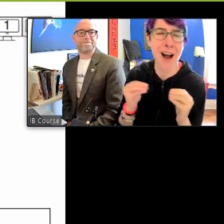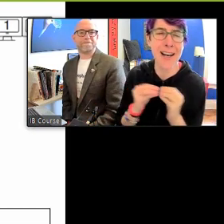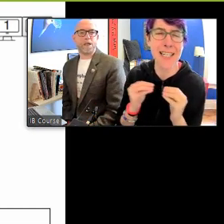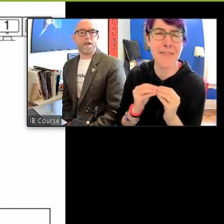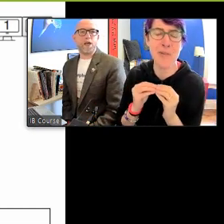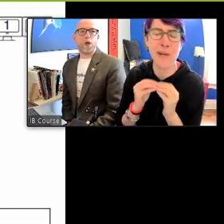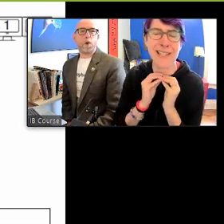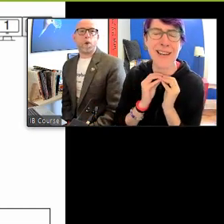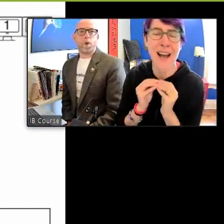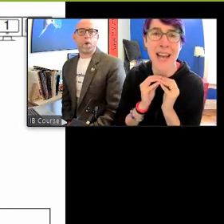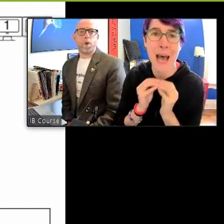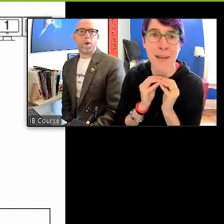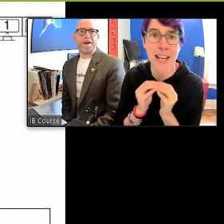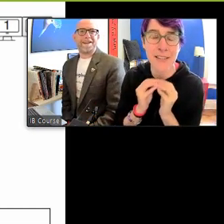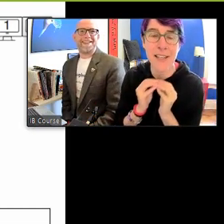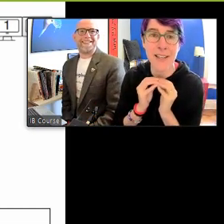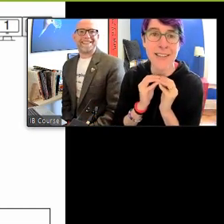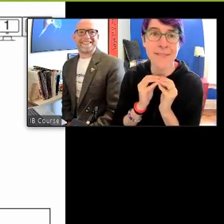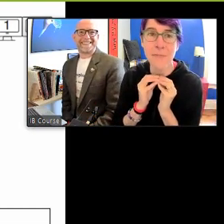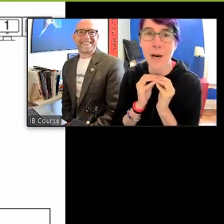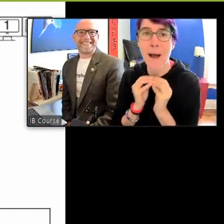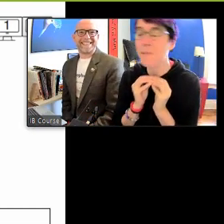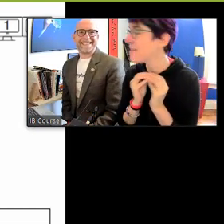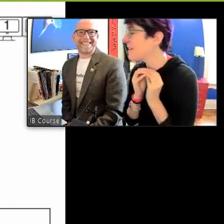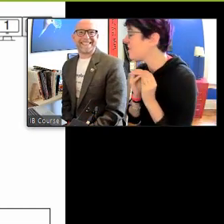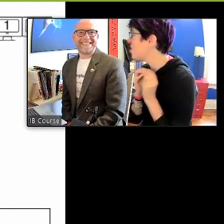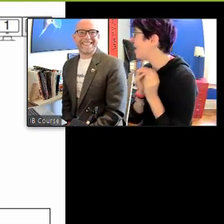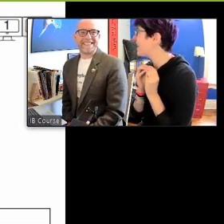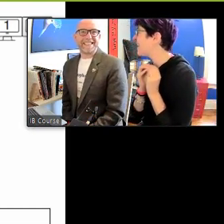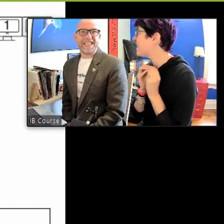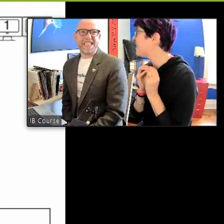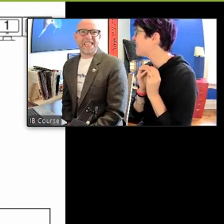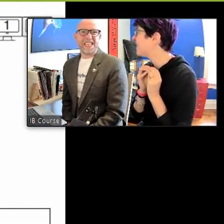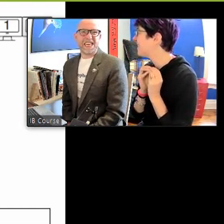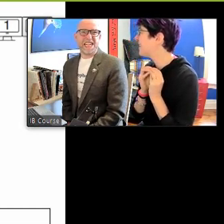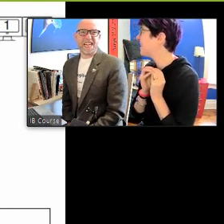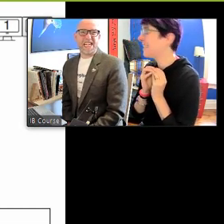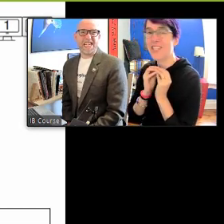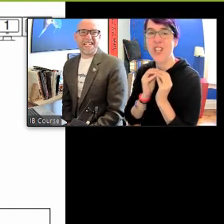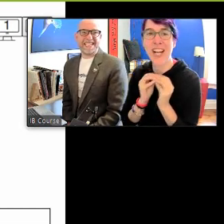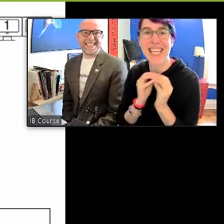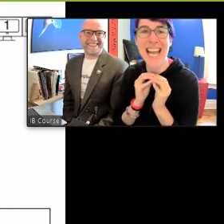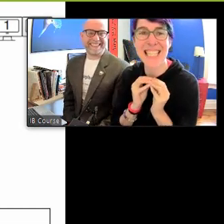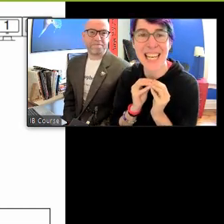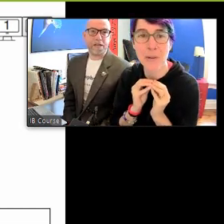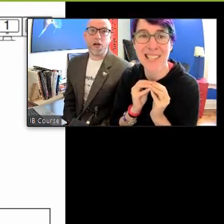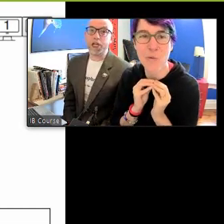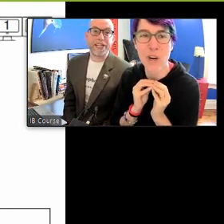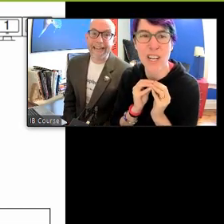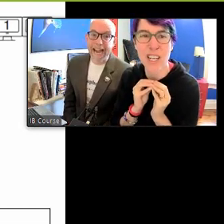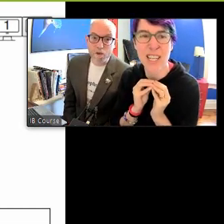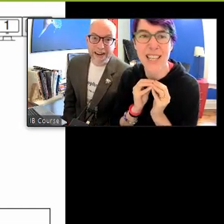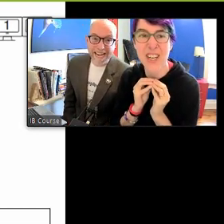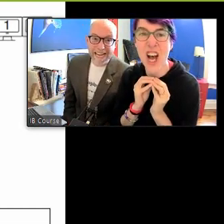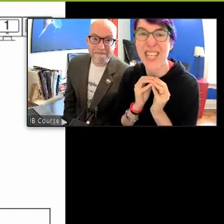population connectivity? What is not happening when a population is not connected? It's not connecting. It's not connecting. They're what's not the